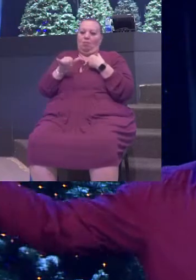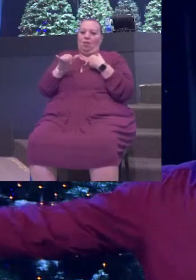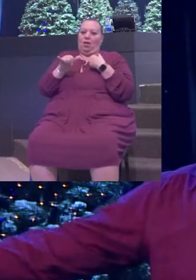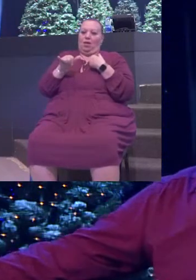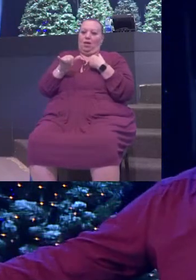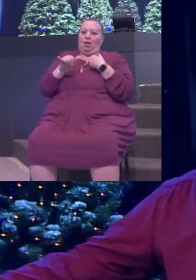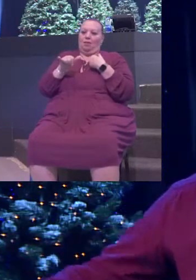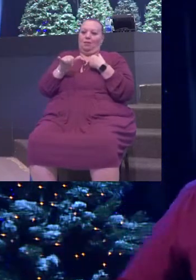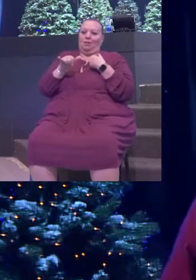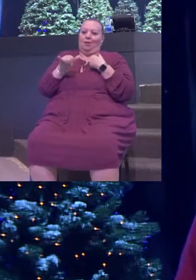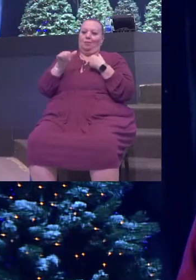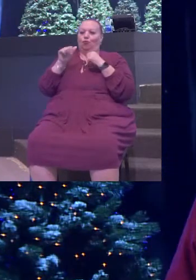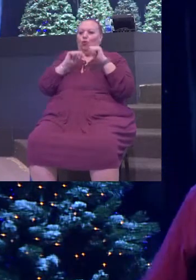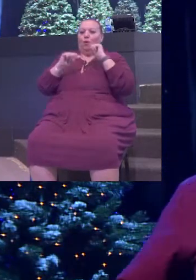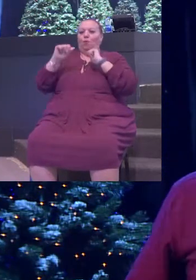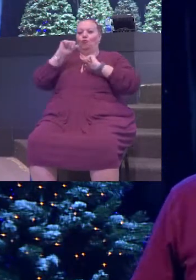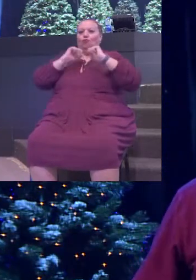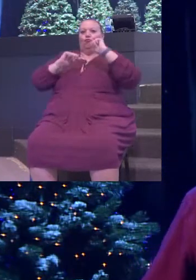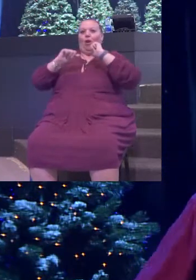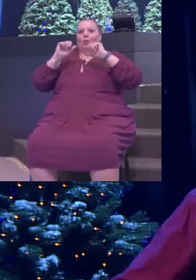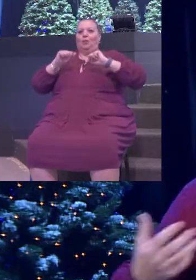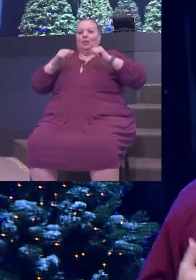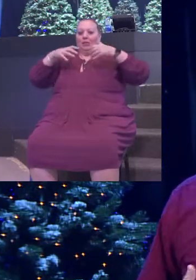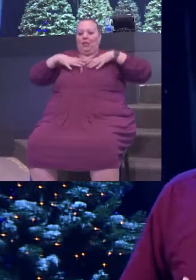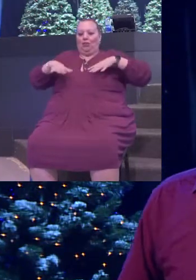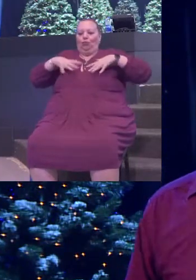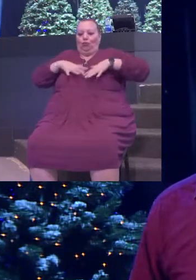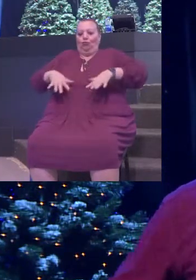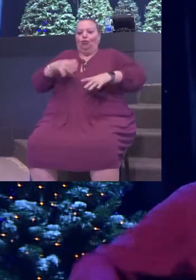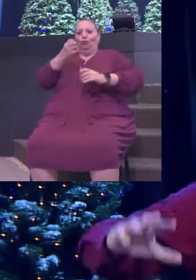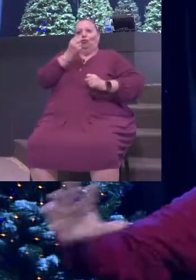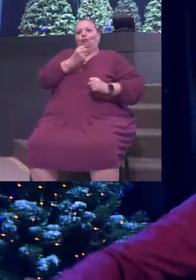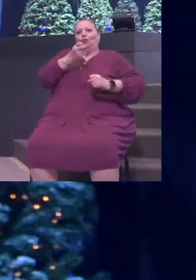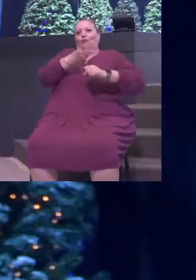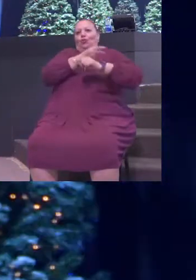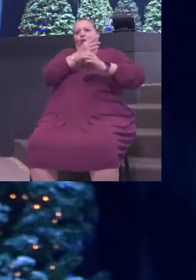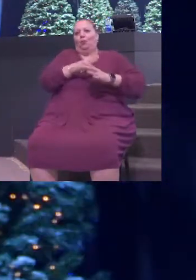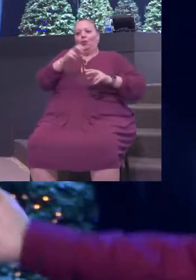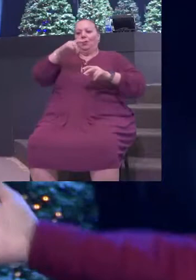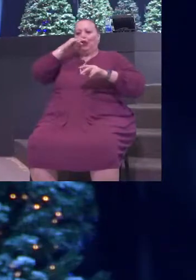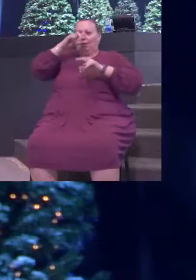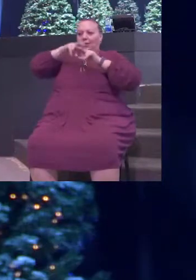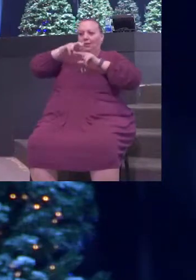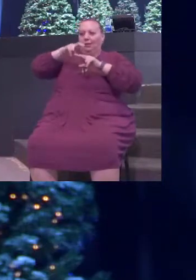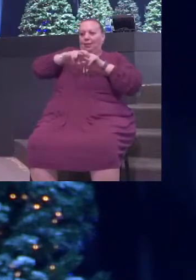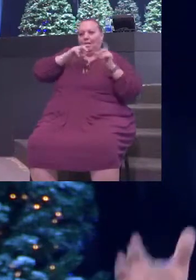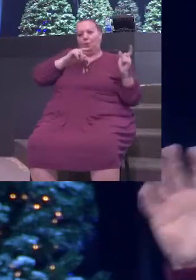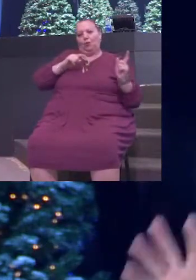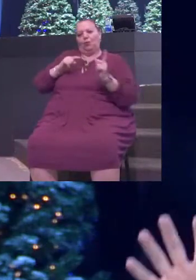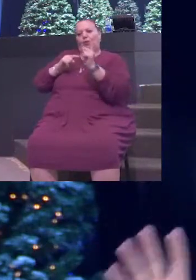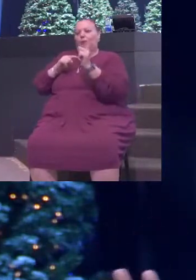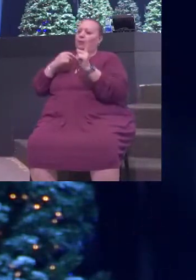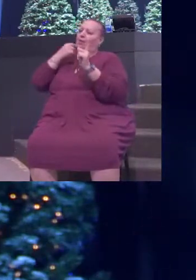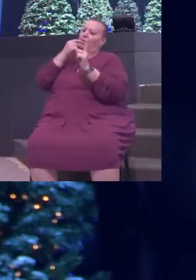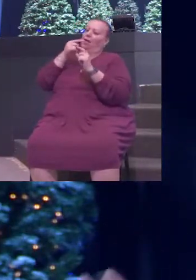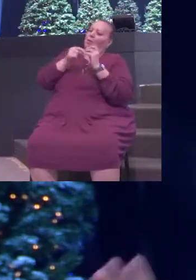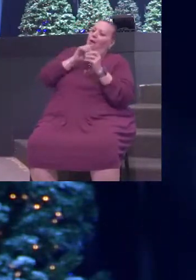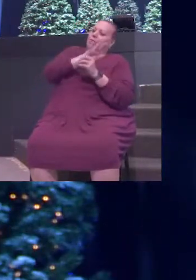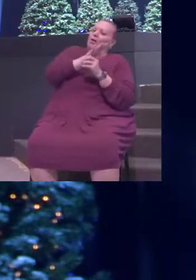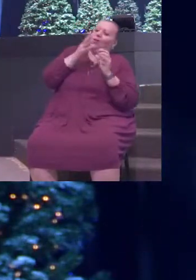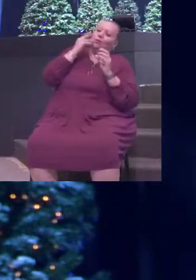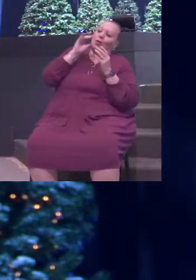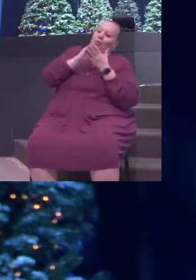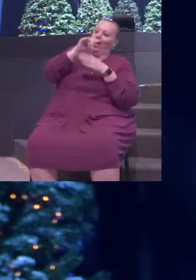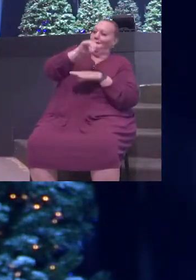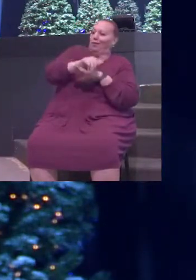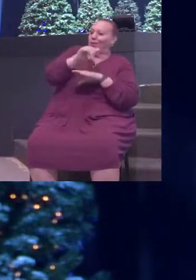some dramatic ability and they dress up like a shepherd in shepherd's garb, and you sit the kids down and the person comes in and they tell about their experience that